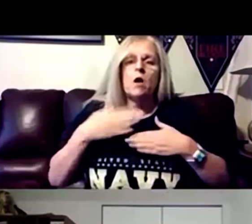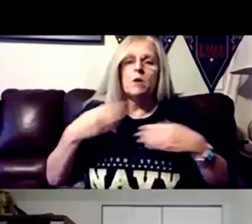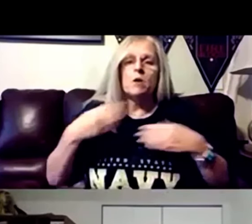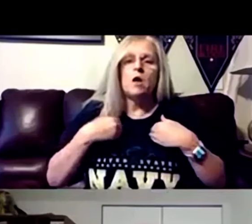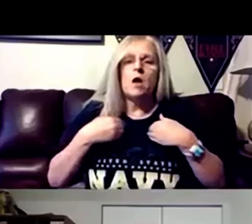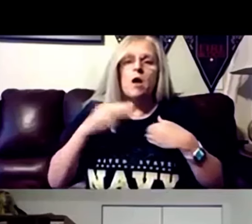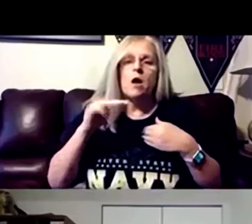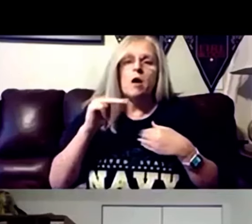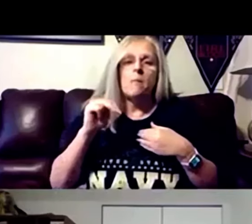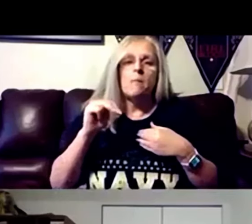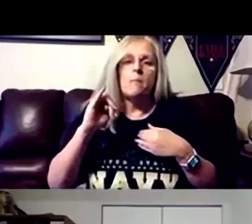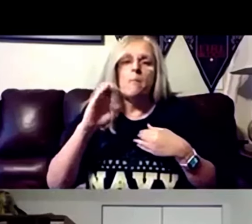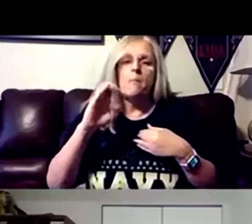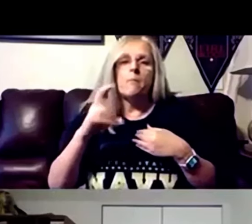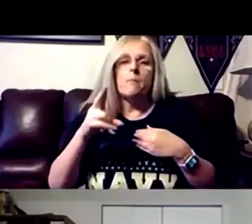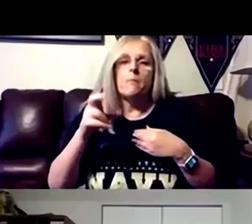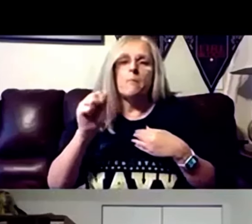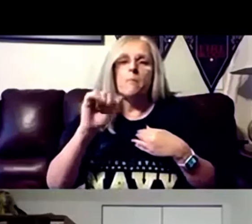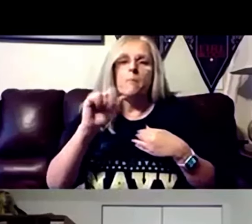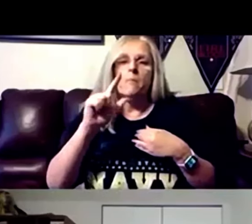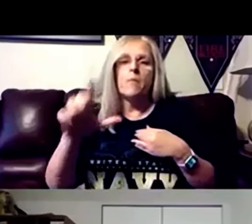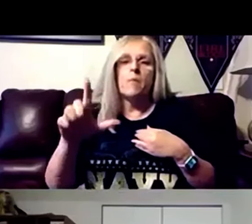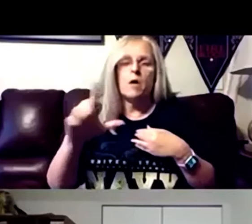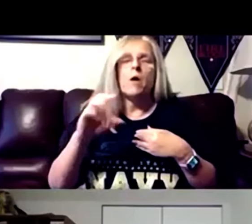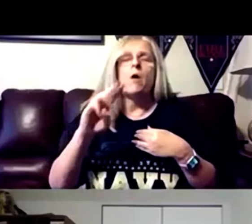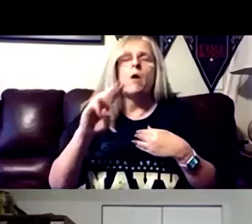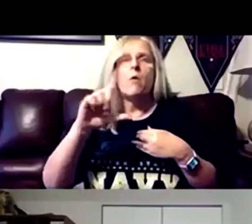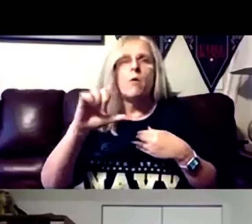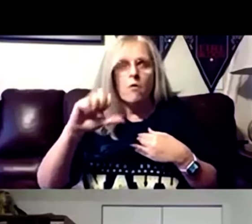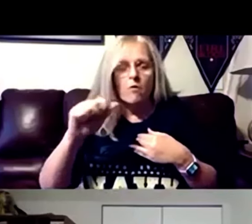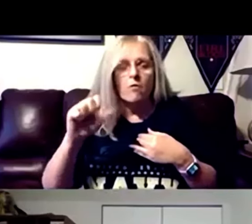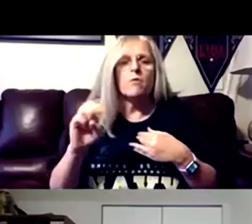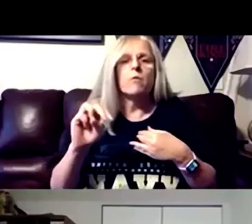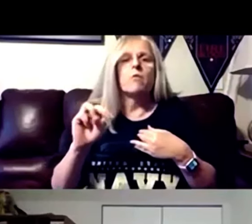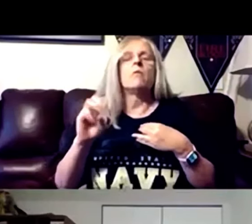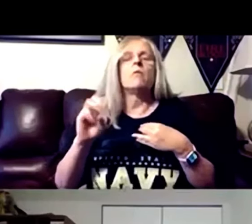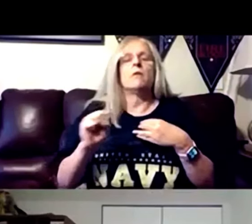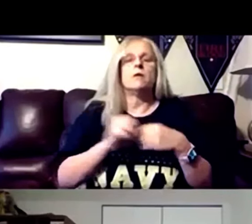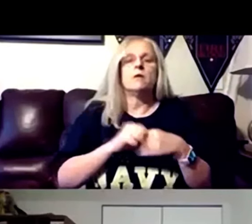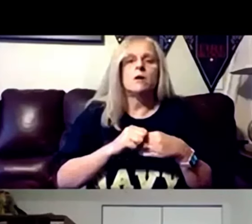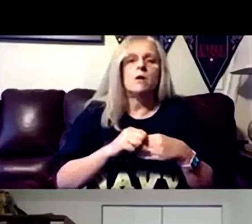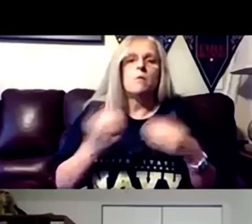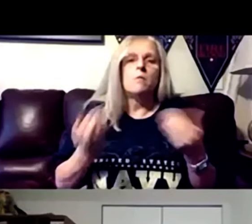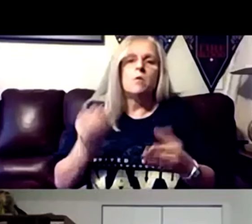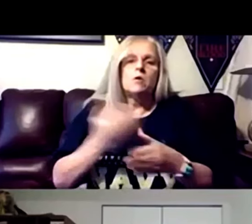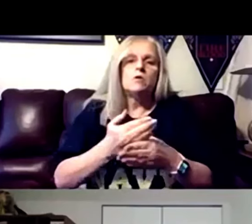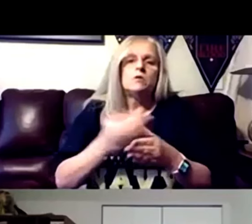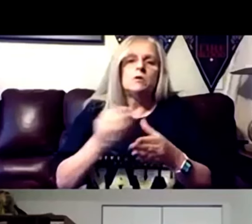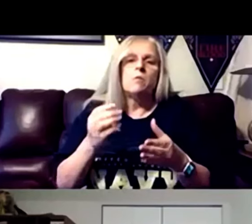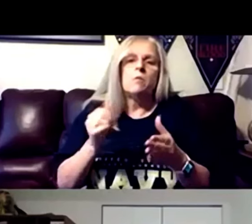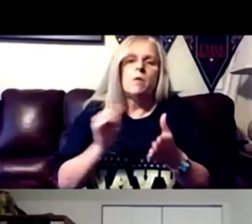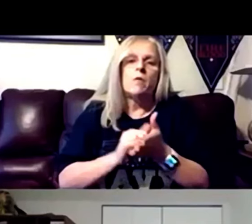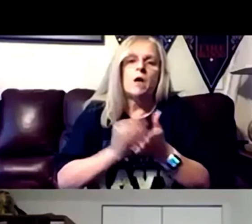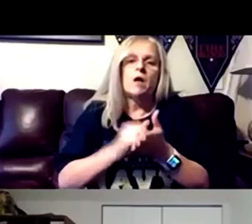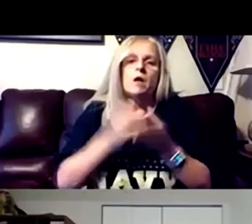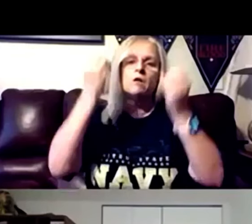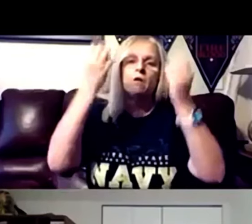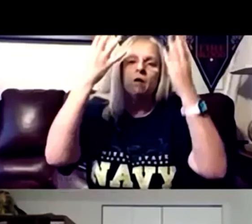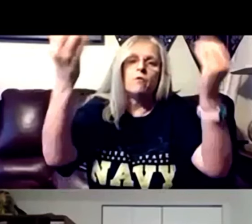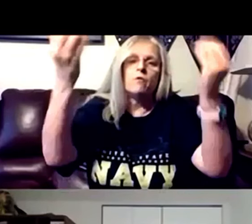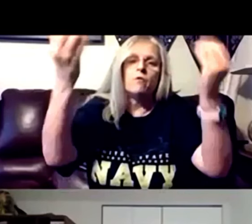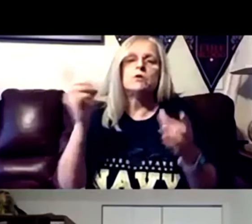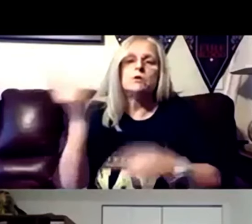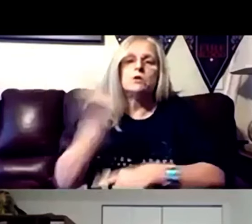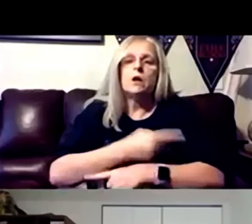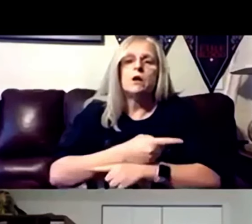this particular webinar. He's really, really good with the numbers. Maybe he'll share some of that today, but whatever. The bottom line is